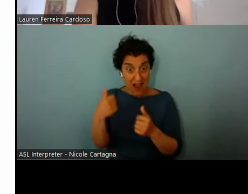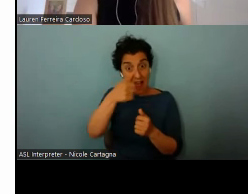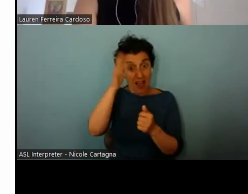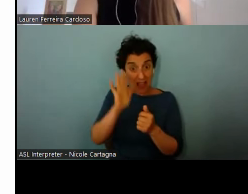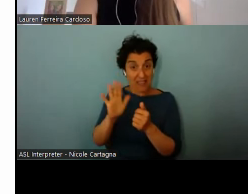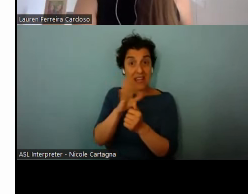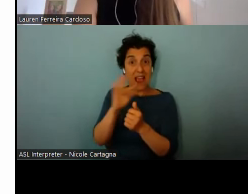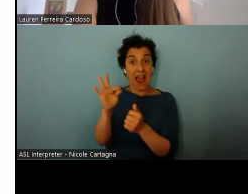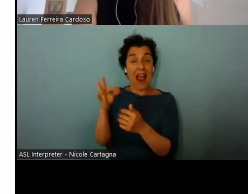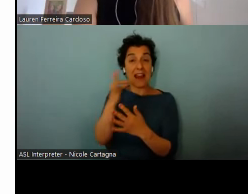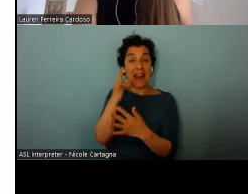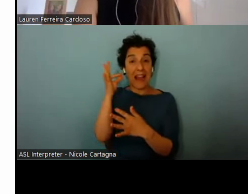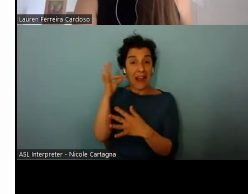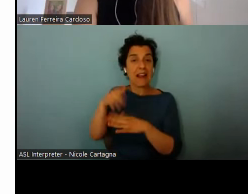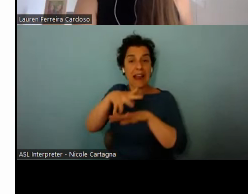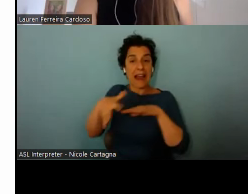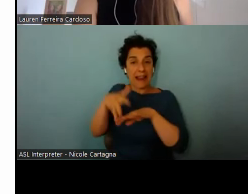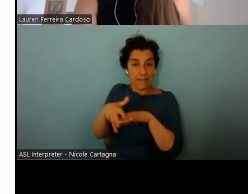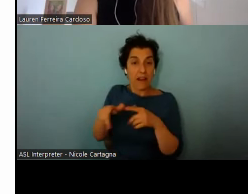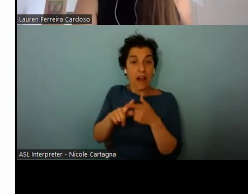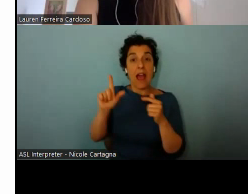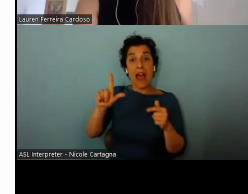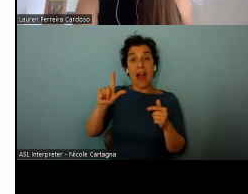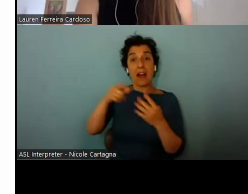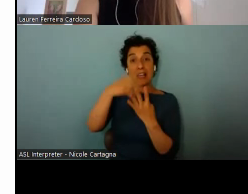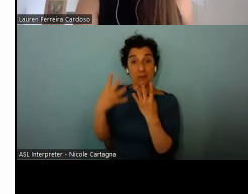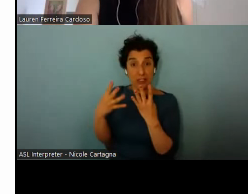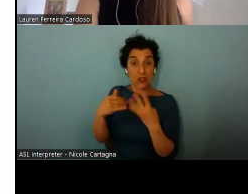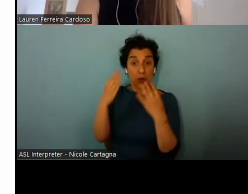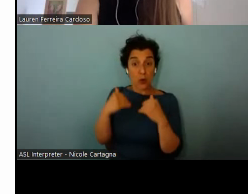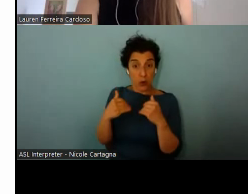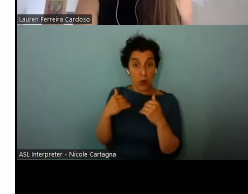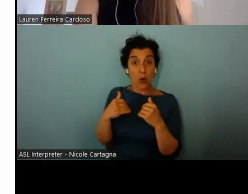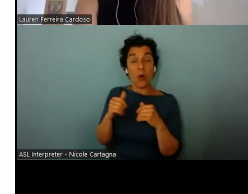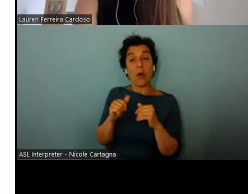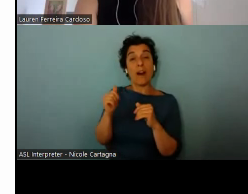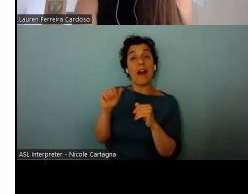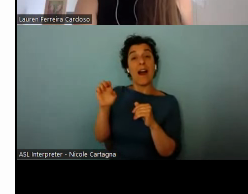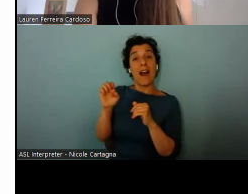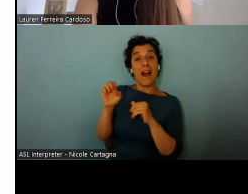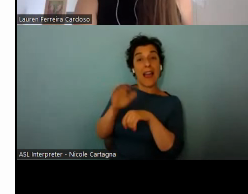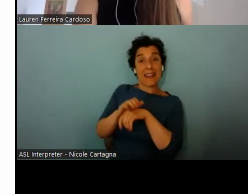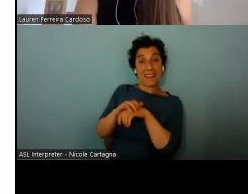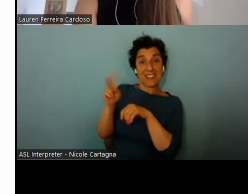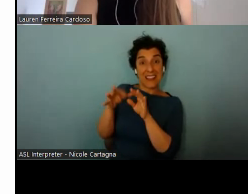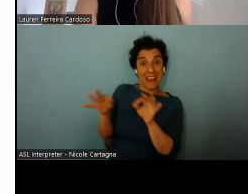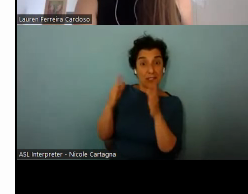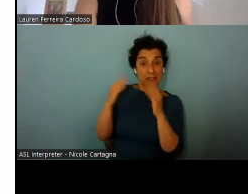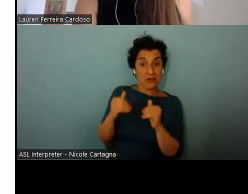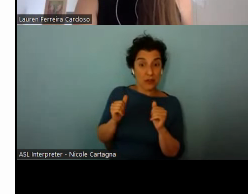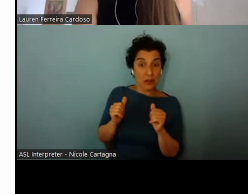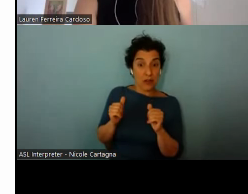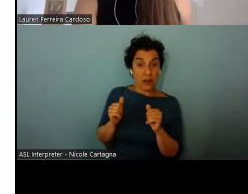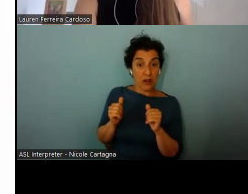many LGBTQ respondents, 5 times as many residents who speak languages other than English, 5 times as many Hispanic residents,